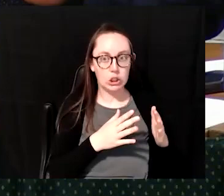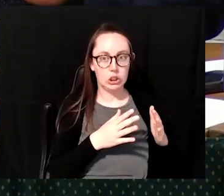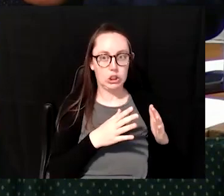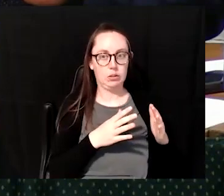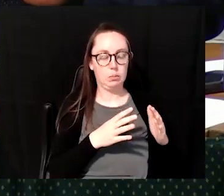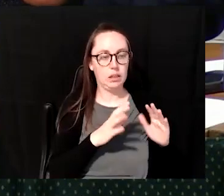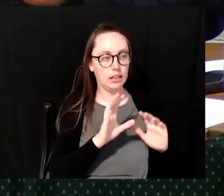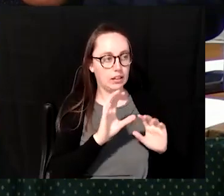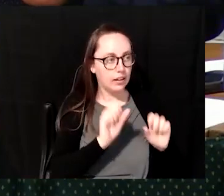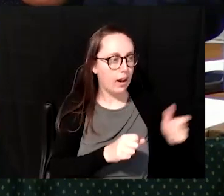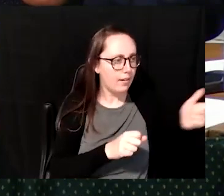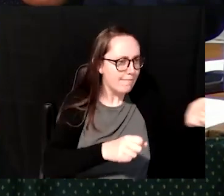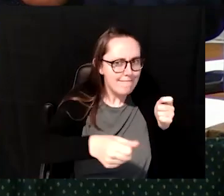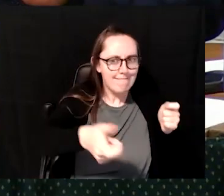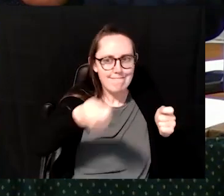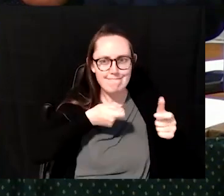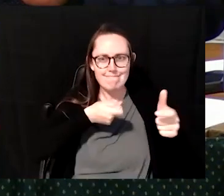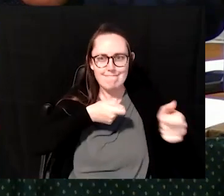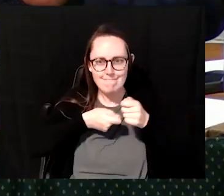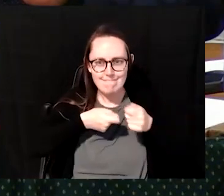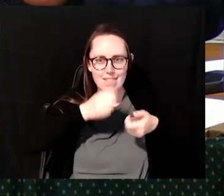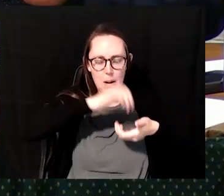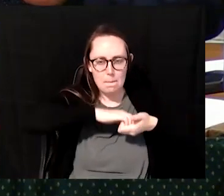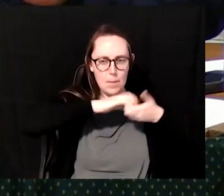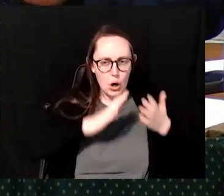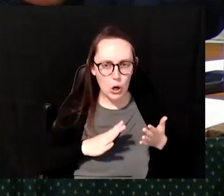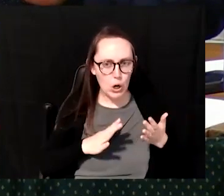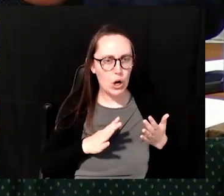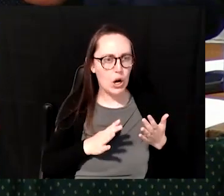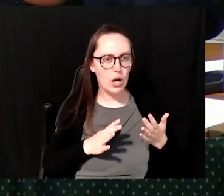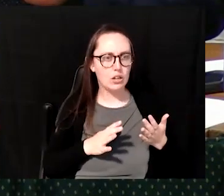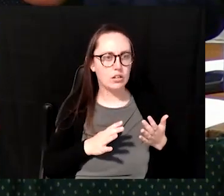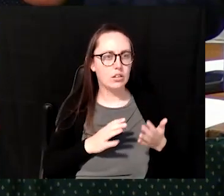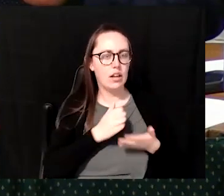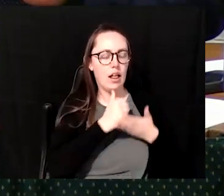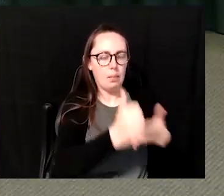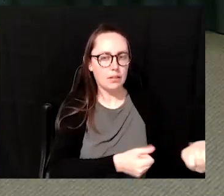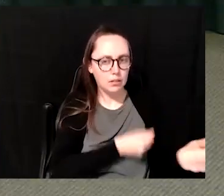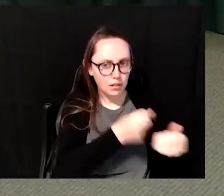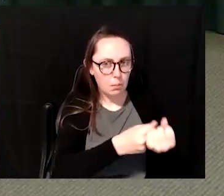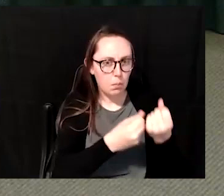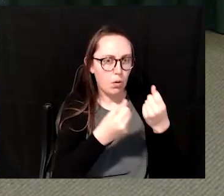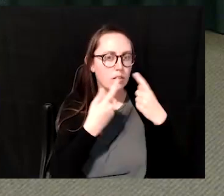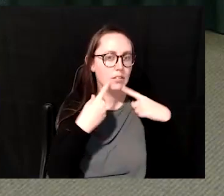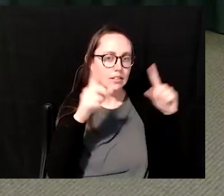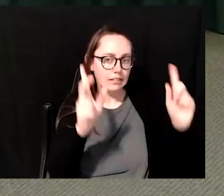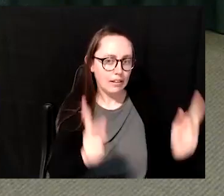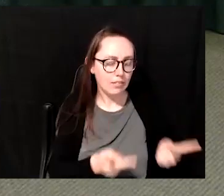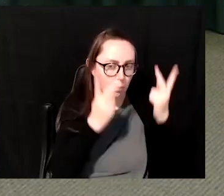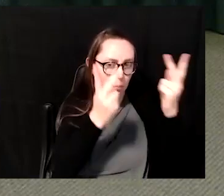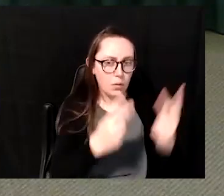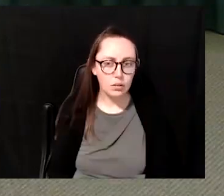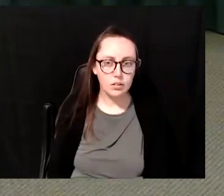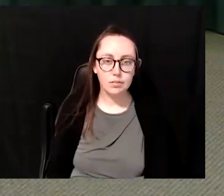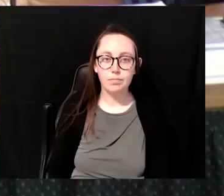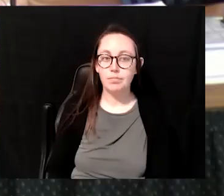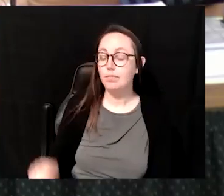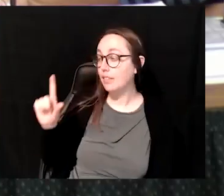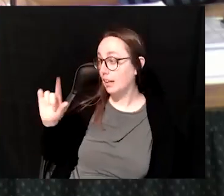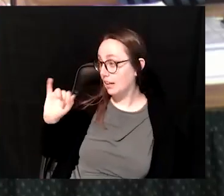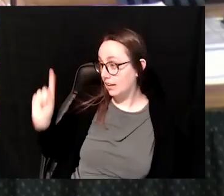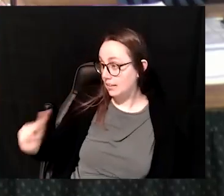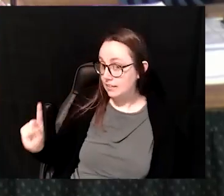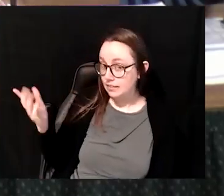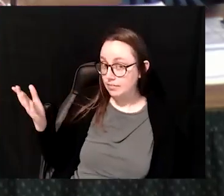together to make successful proposals happen Liz well